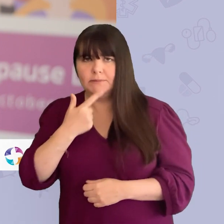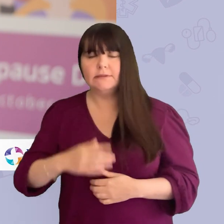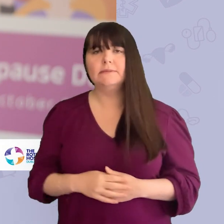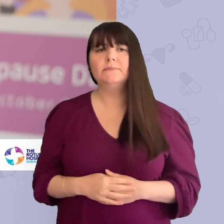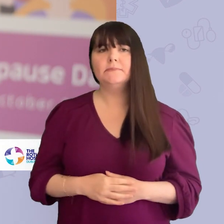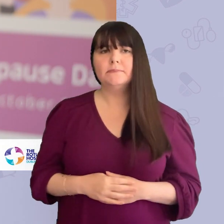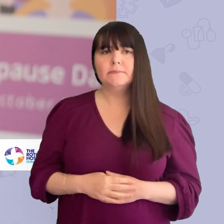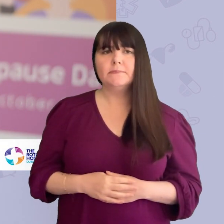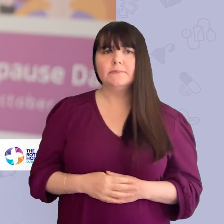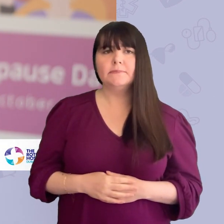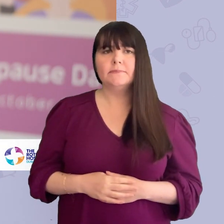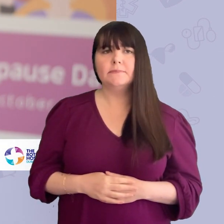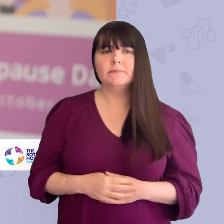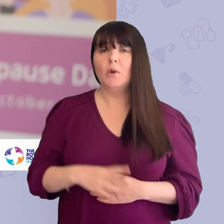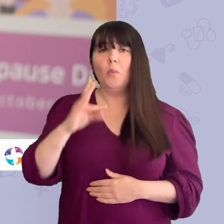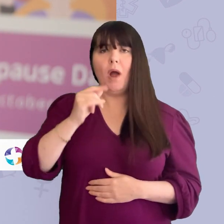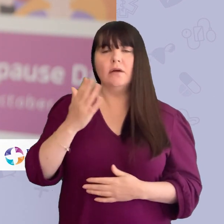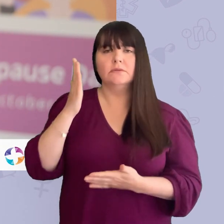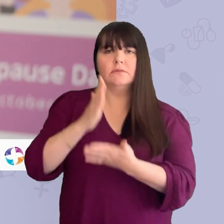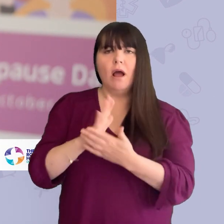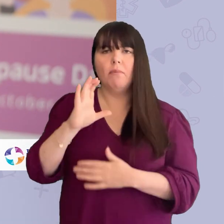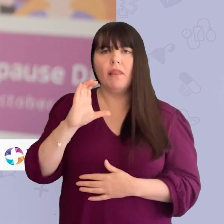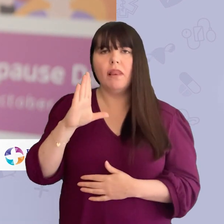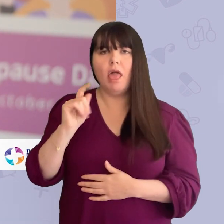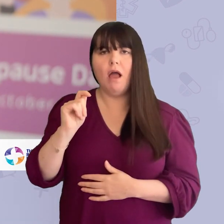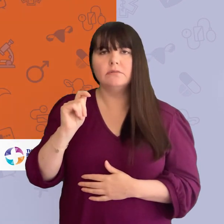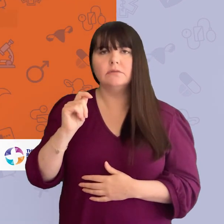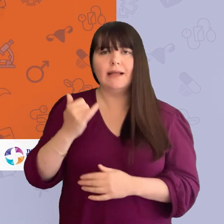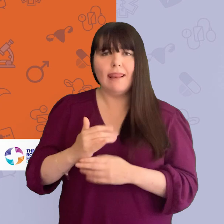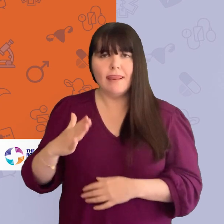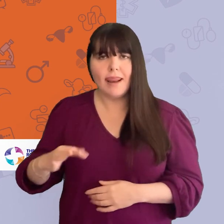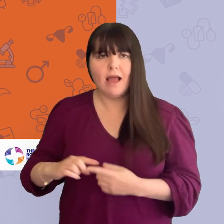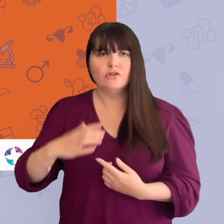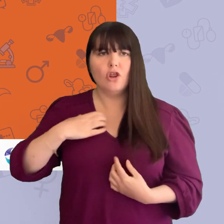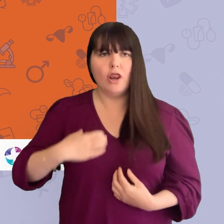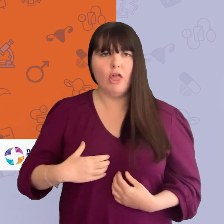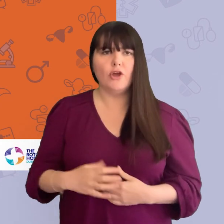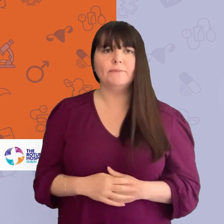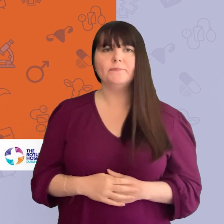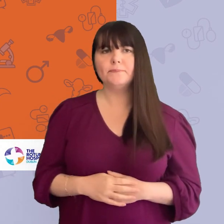clotting disorders. So things like clots in your legs or your lungs.